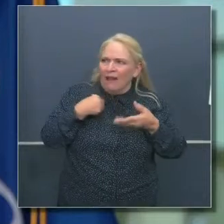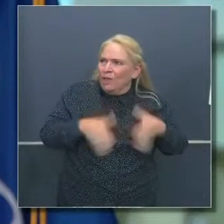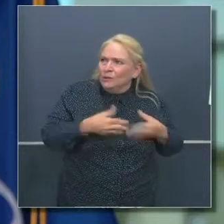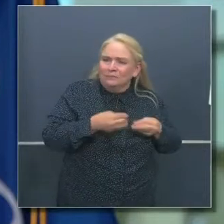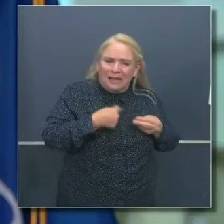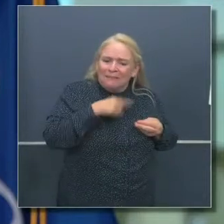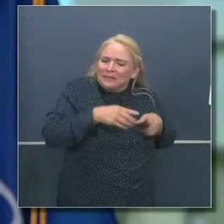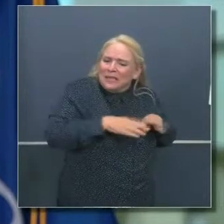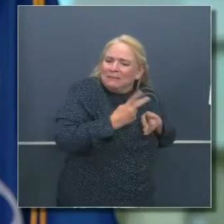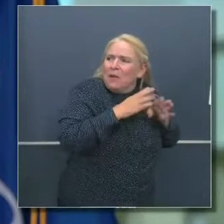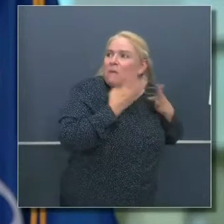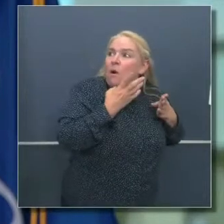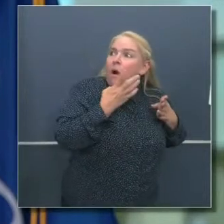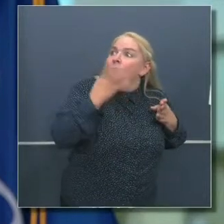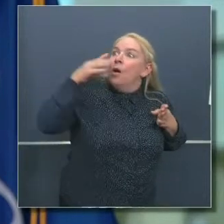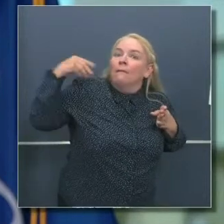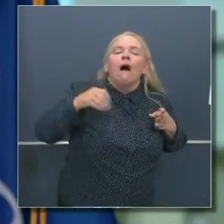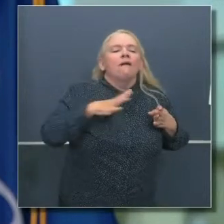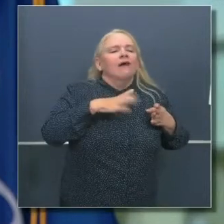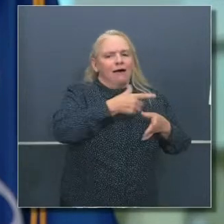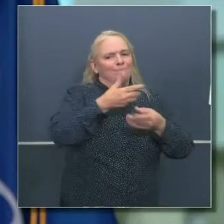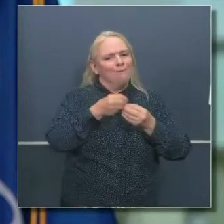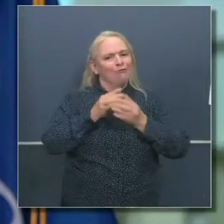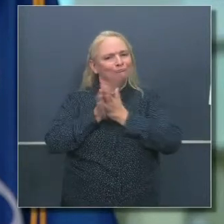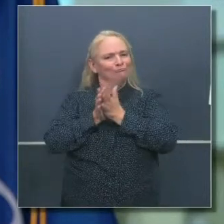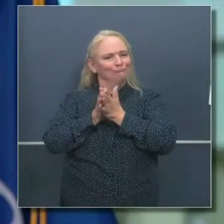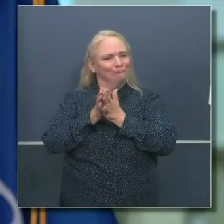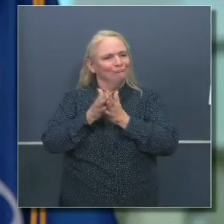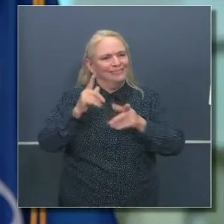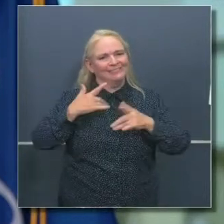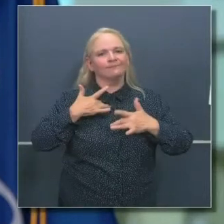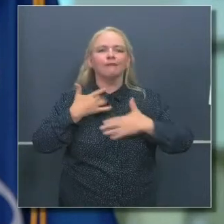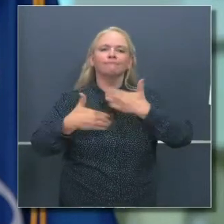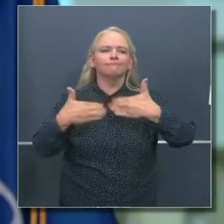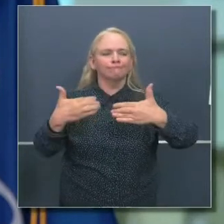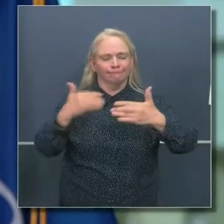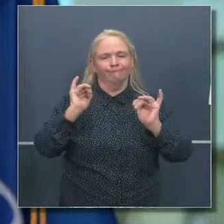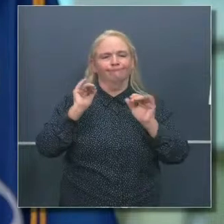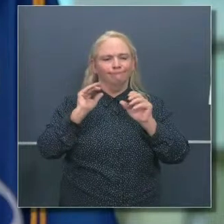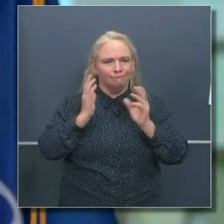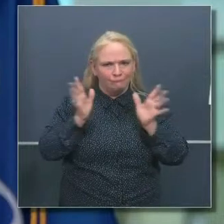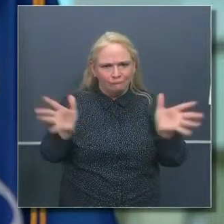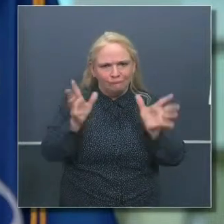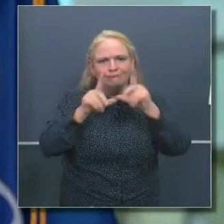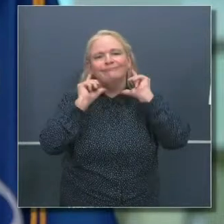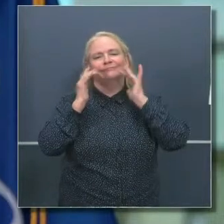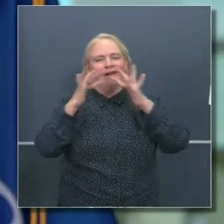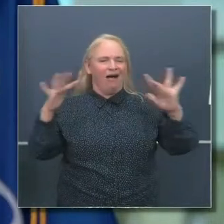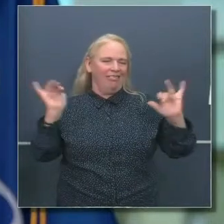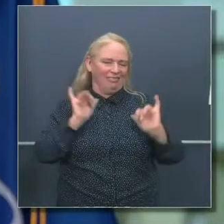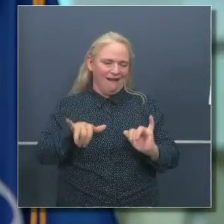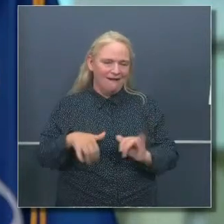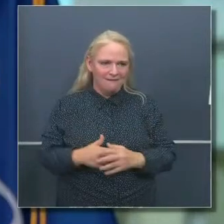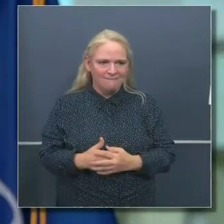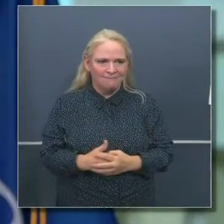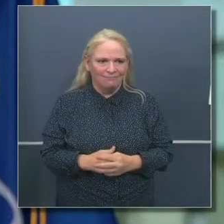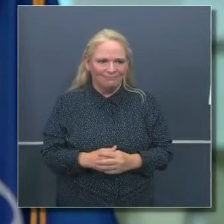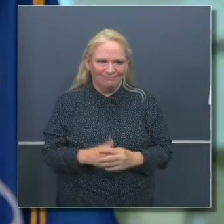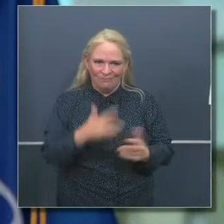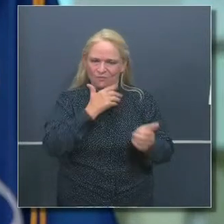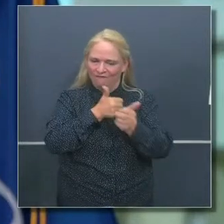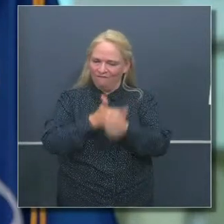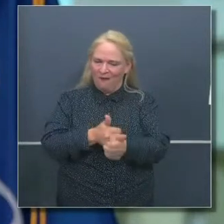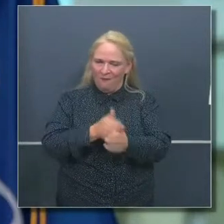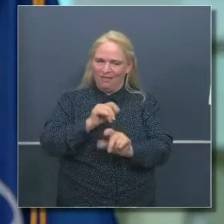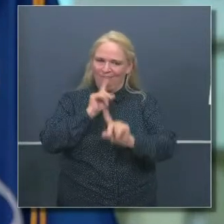that looks as if they are moving. It's interesting. We were in the midst of a dispute a bit around our